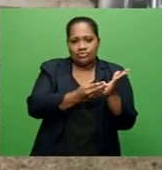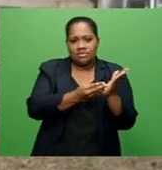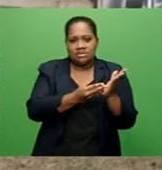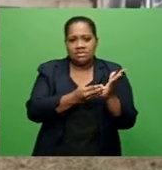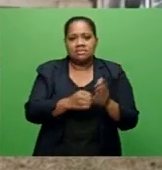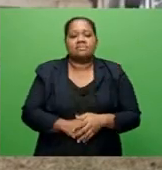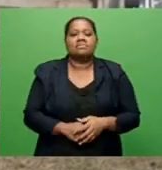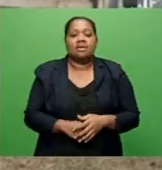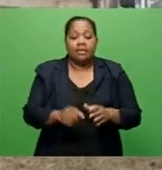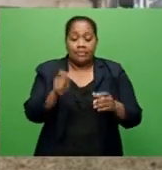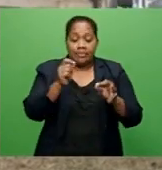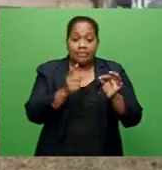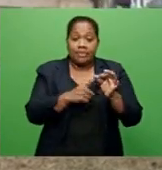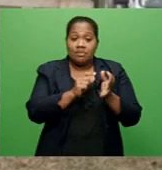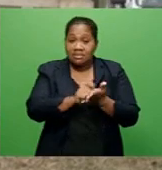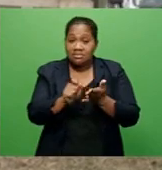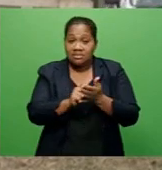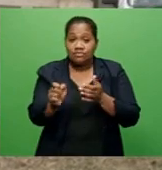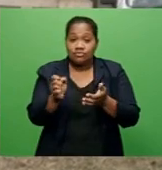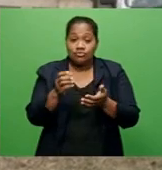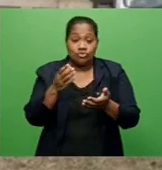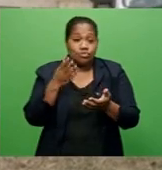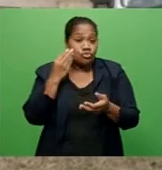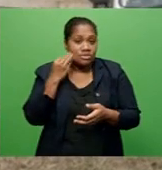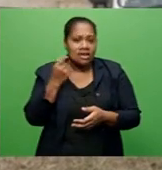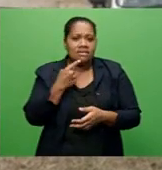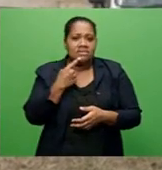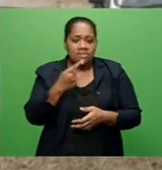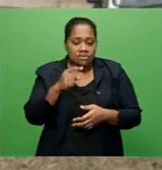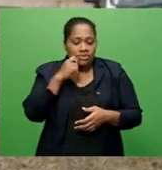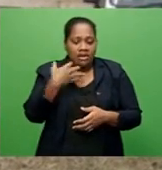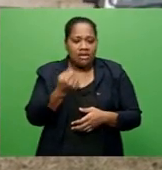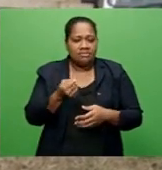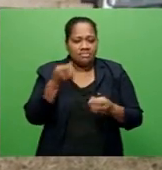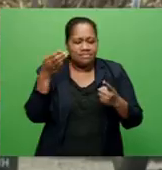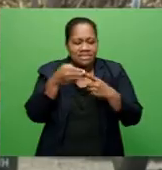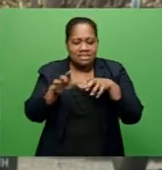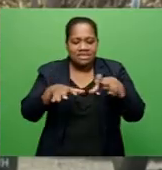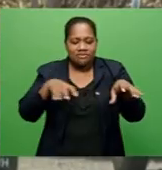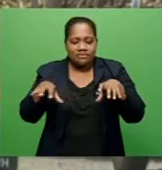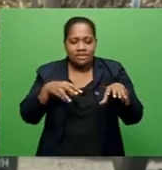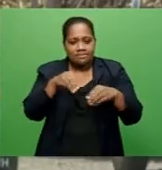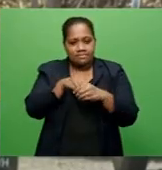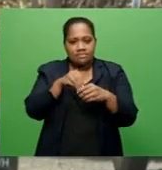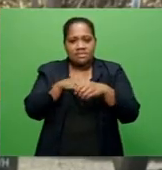under the plan there will be 5 main activities. These include the supply of